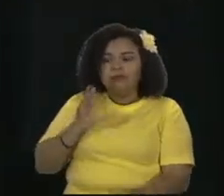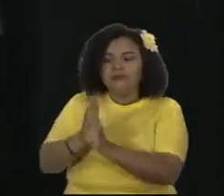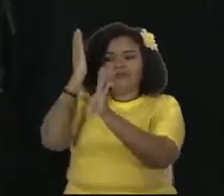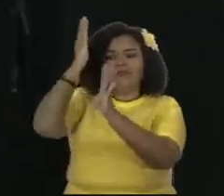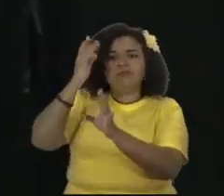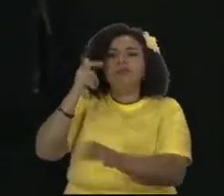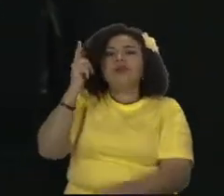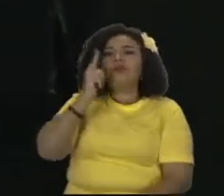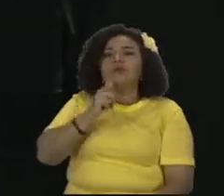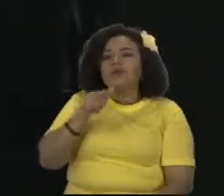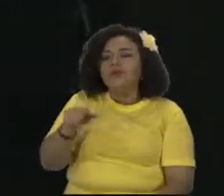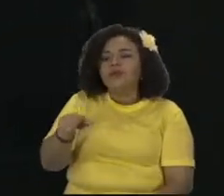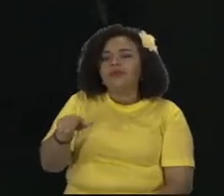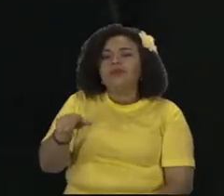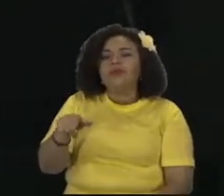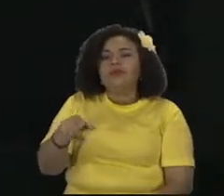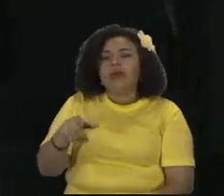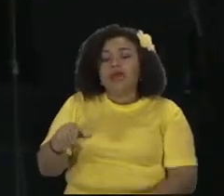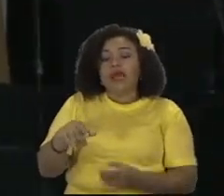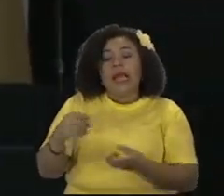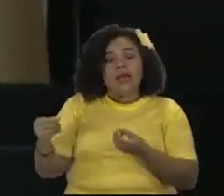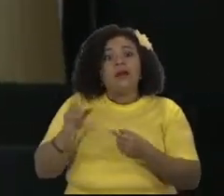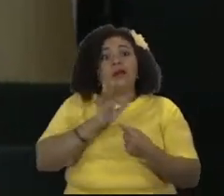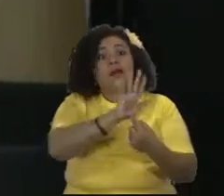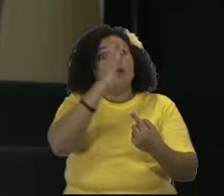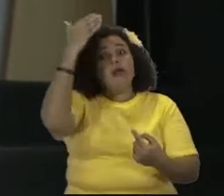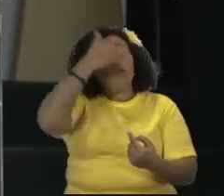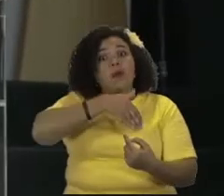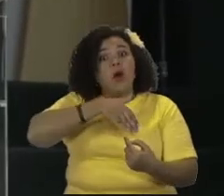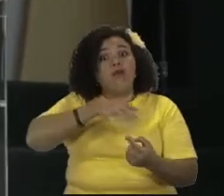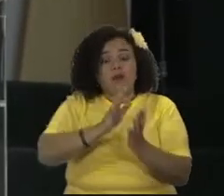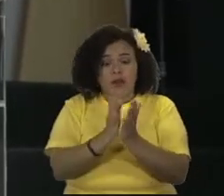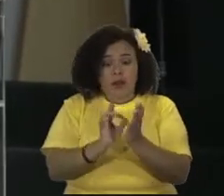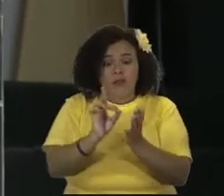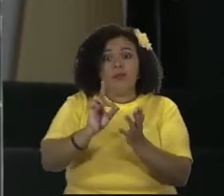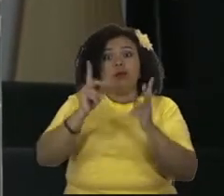It's like just God rubbed the Bible in their faces.